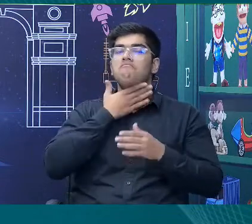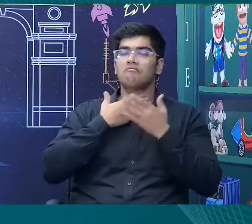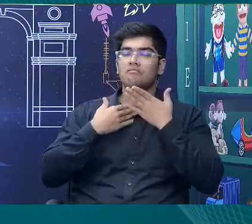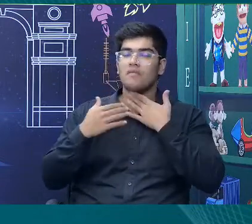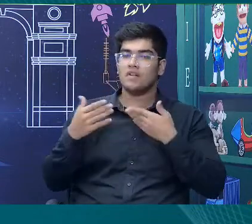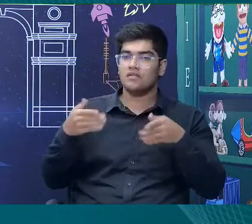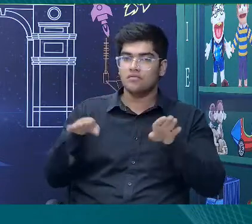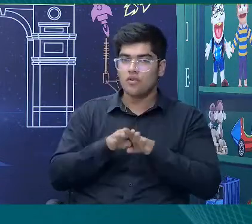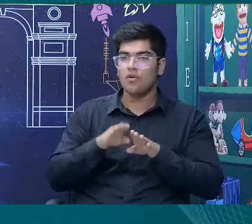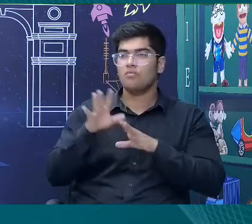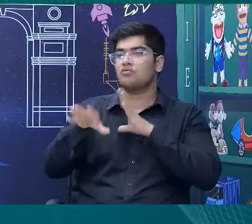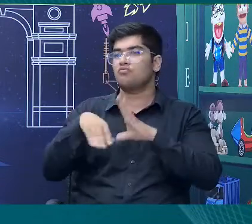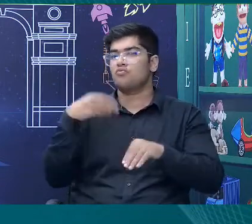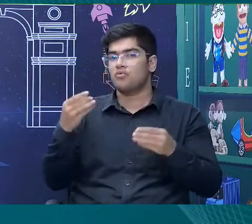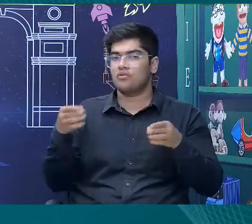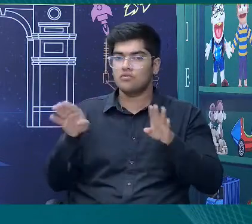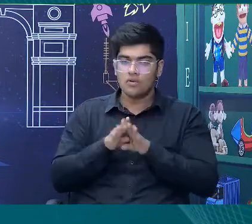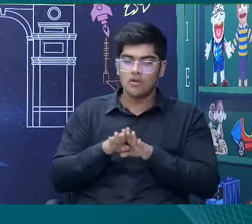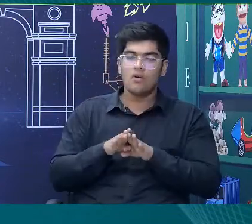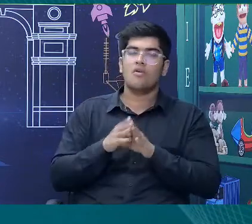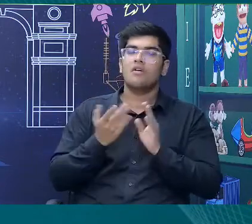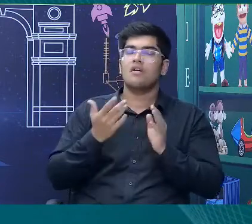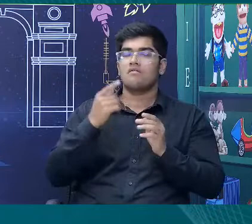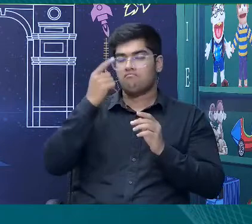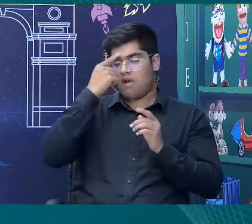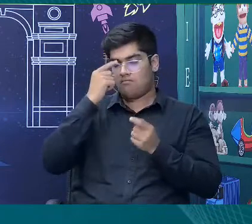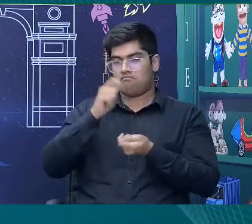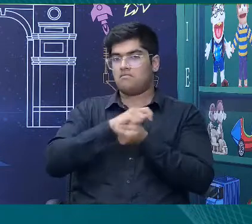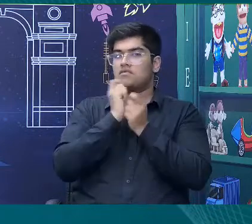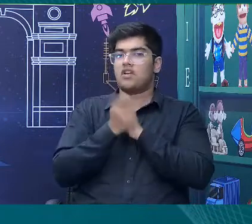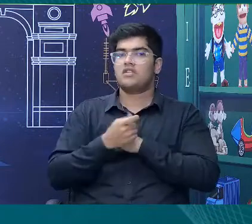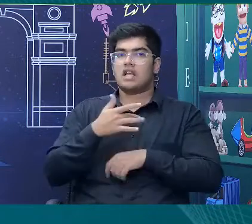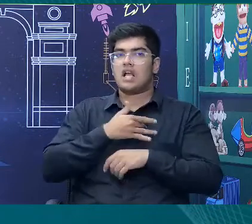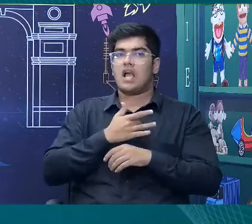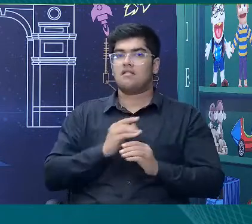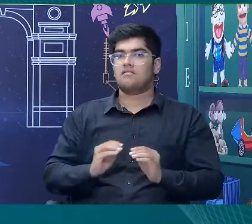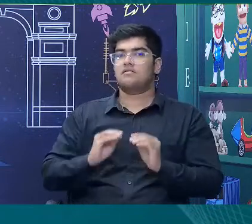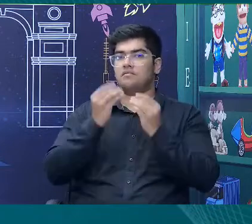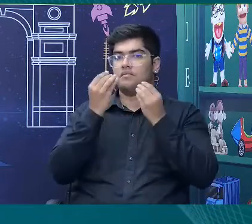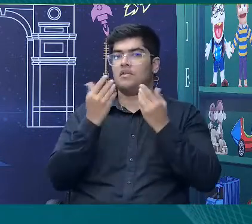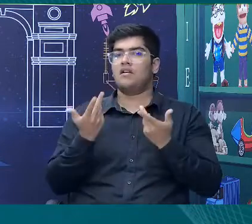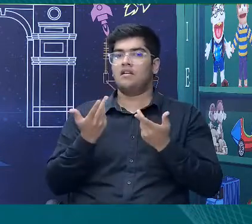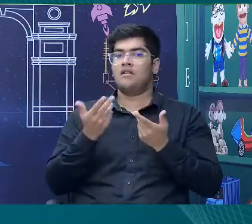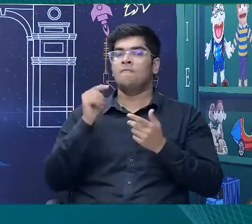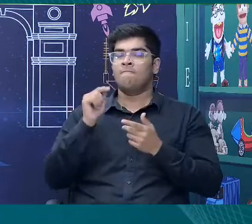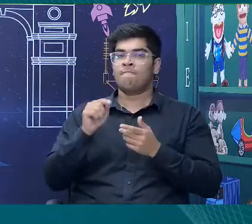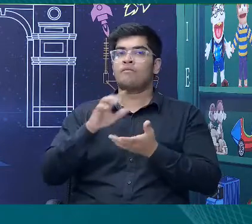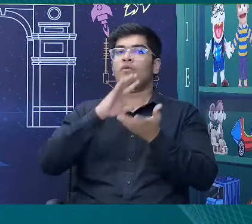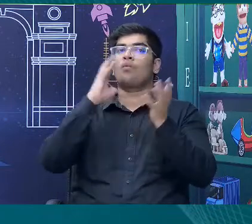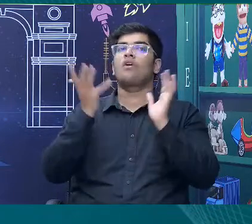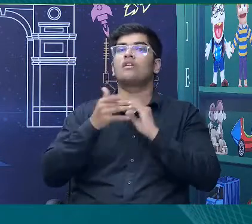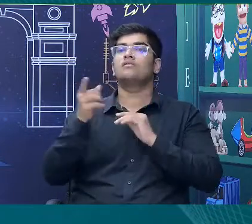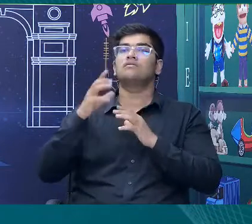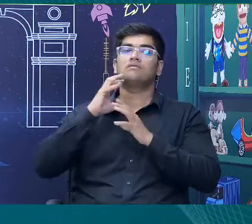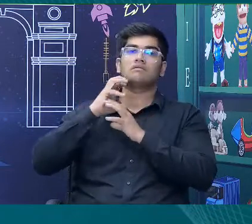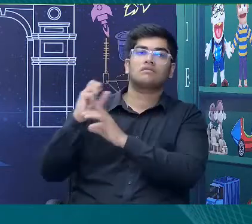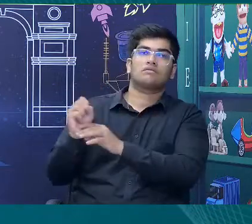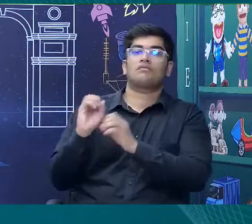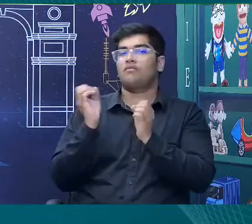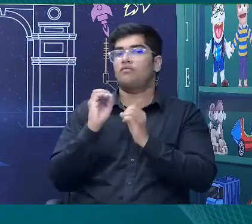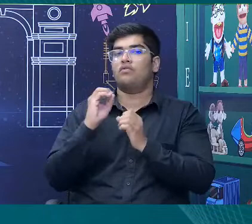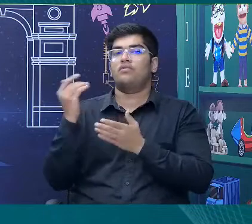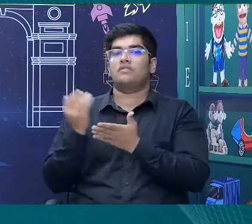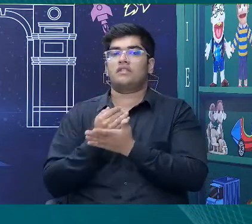to catch things, get tempted, and get caught in the world's rat trap. So